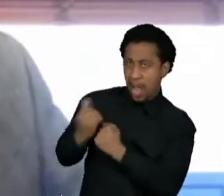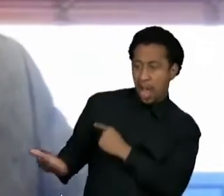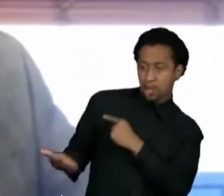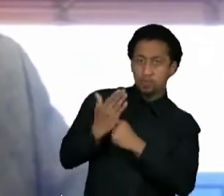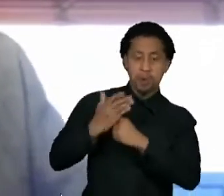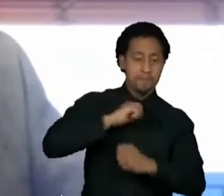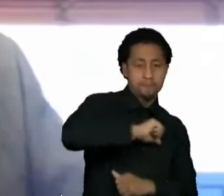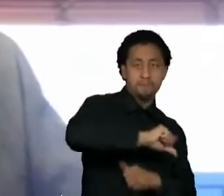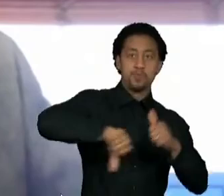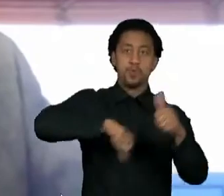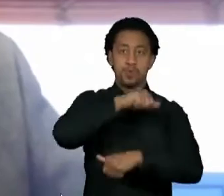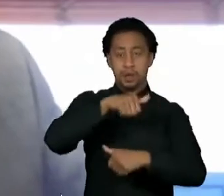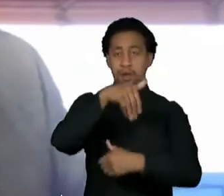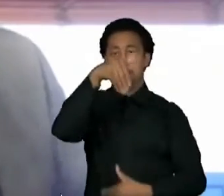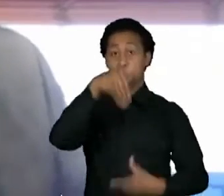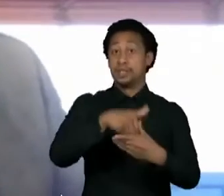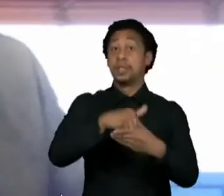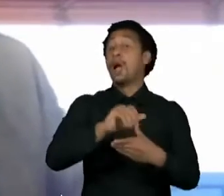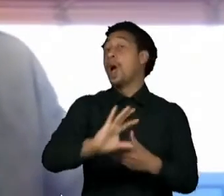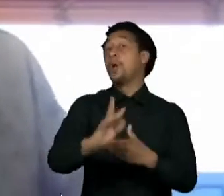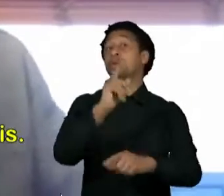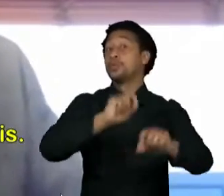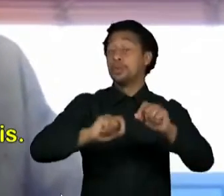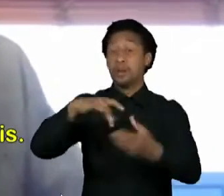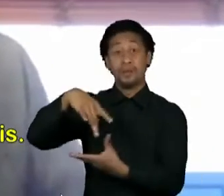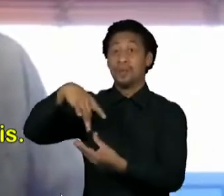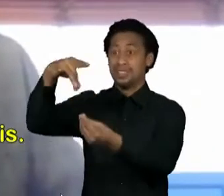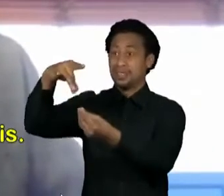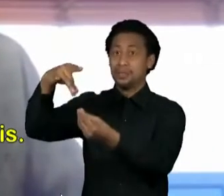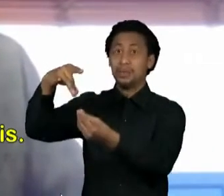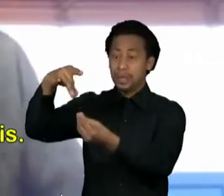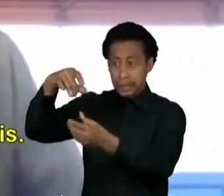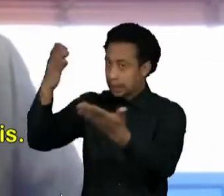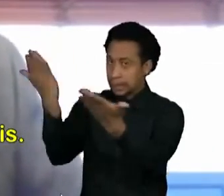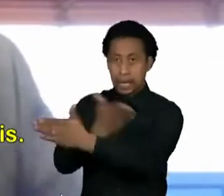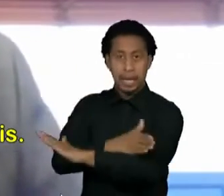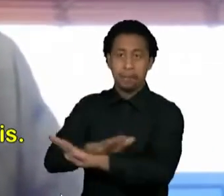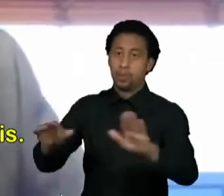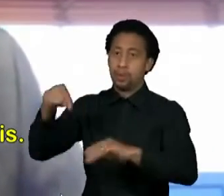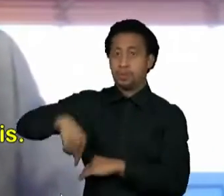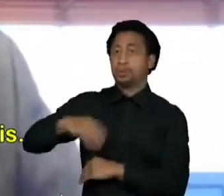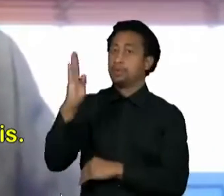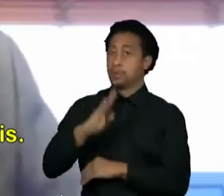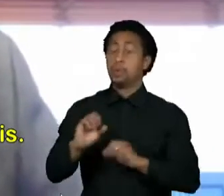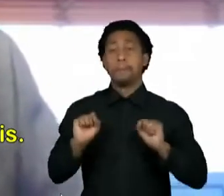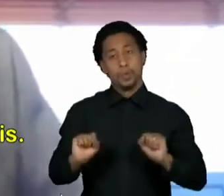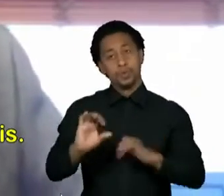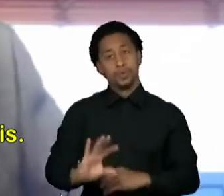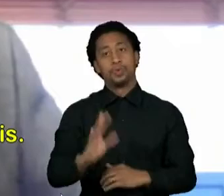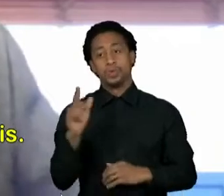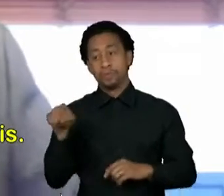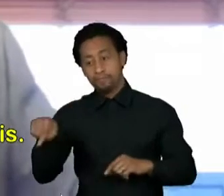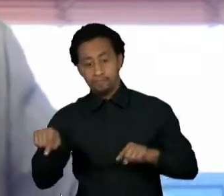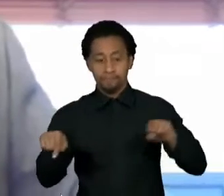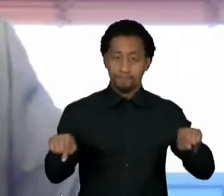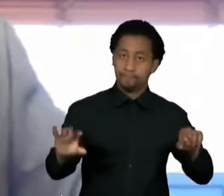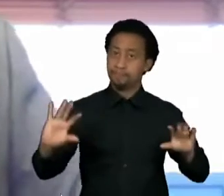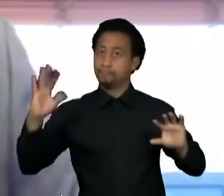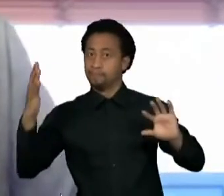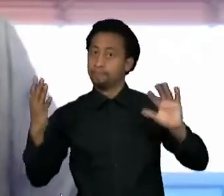point Brazil would cease to be a democracy. So those are 2 very, very, very different